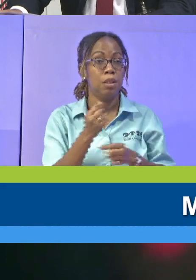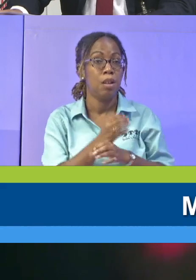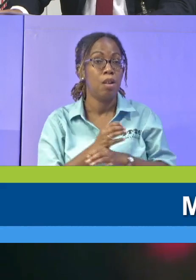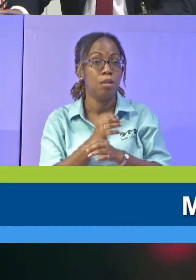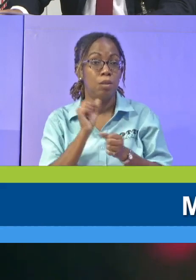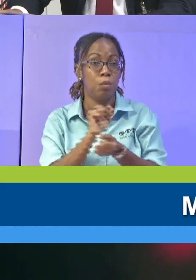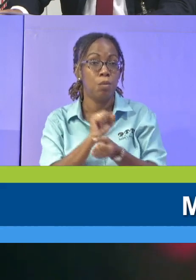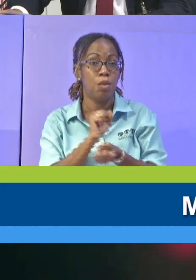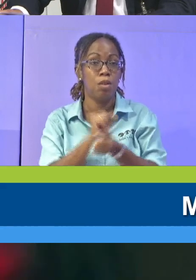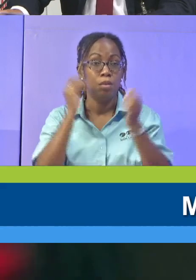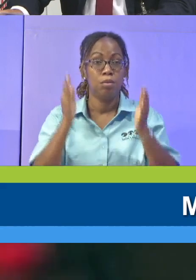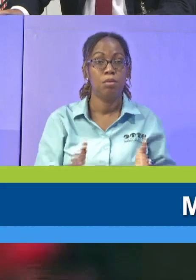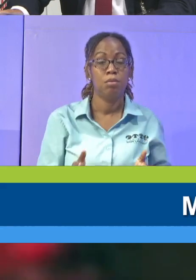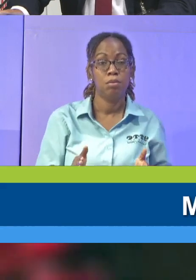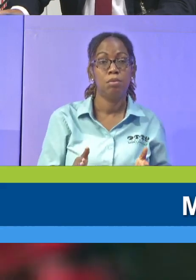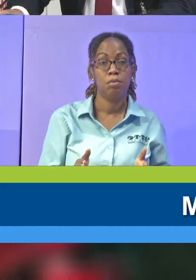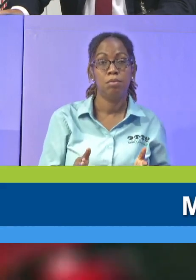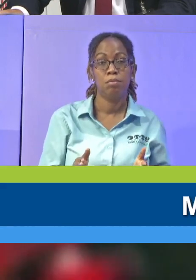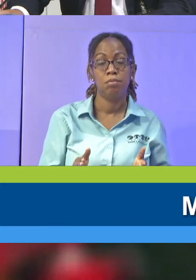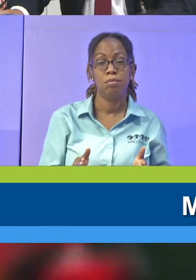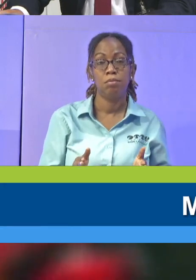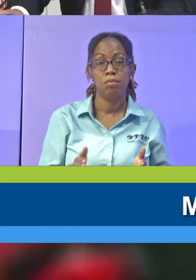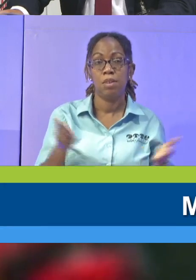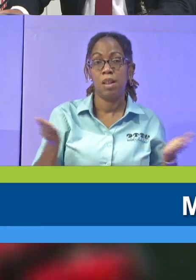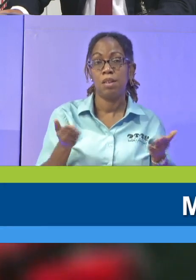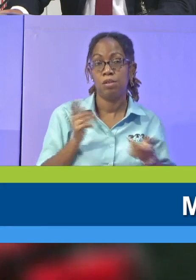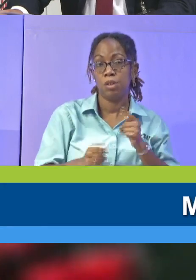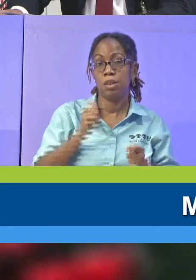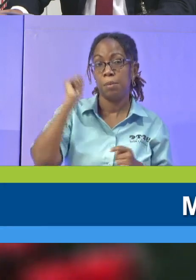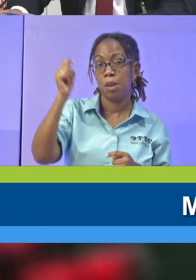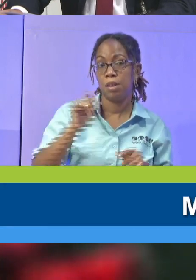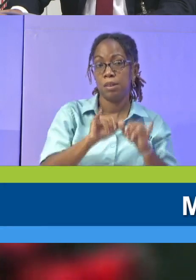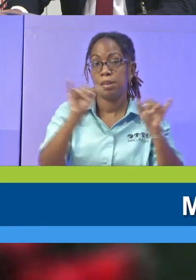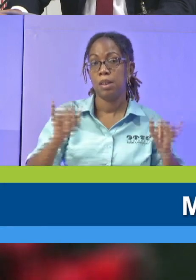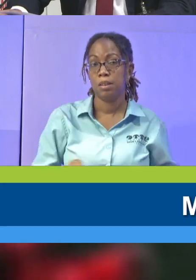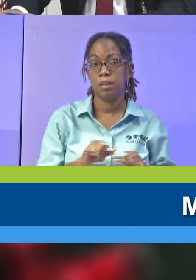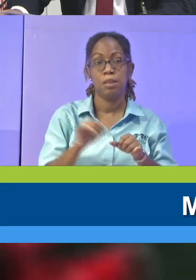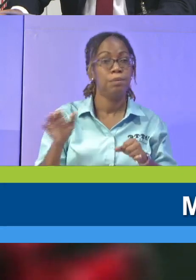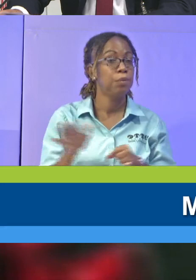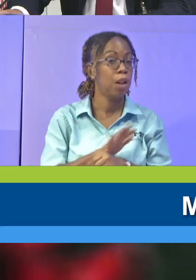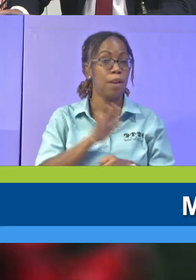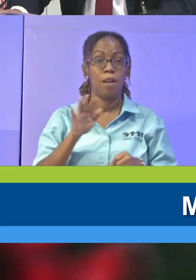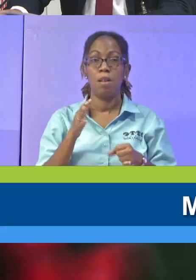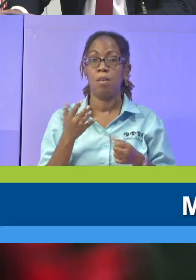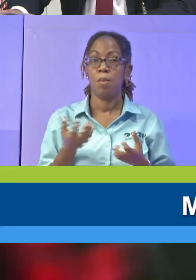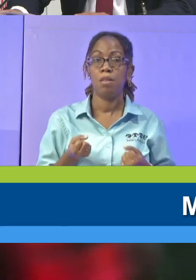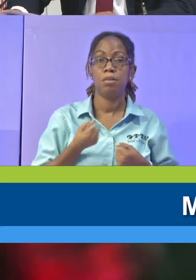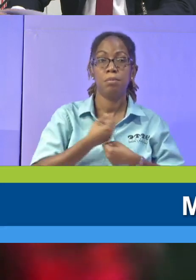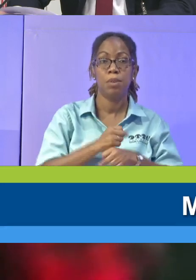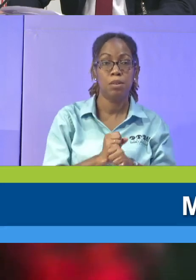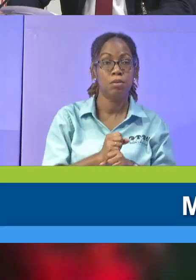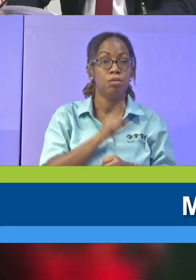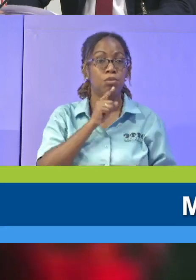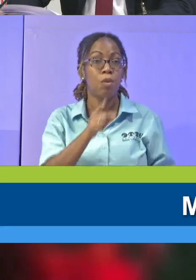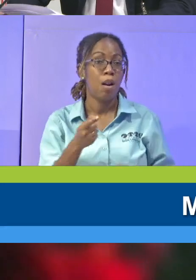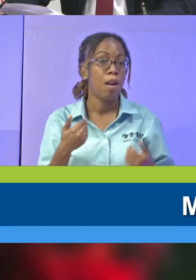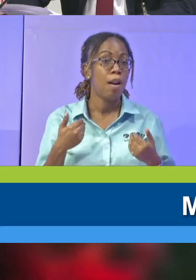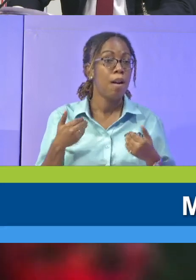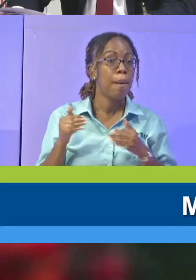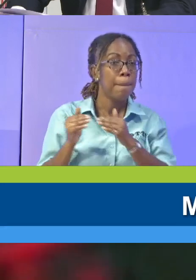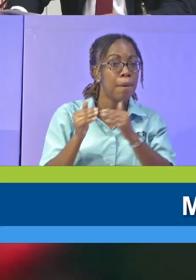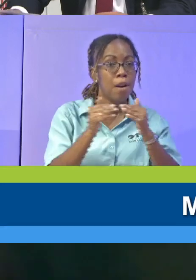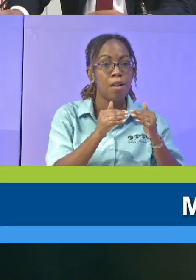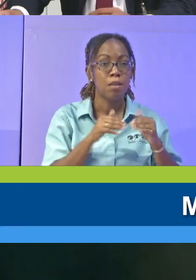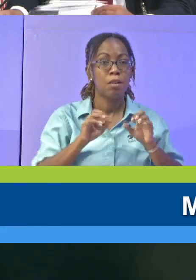have, in Trinidad and Tobago especially, our system is still full, so we want to make sure that balance stays the same, and that we can cope with the